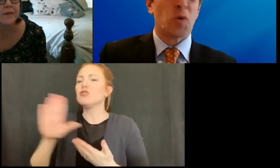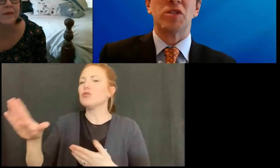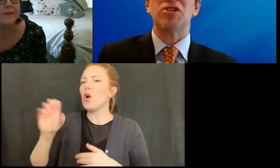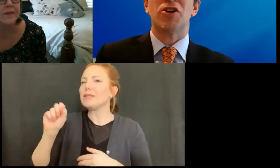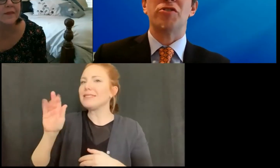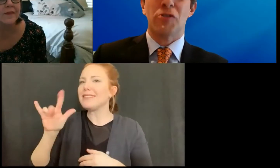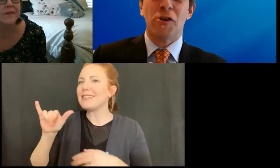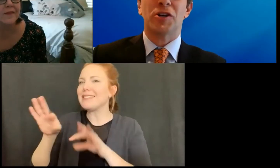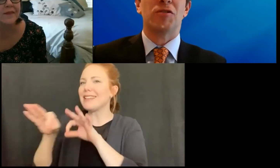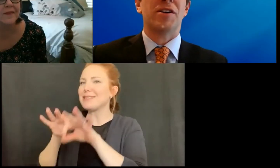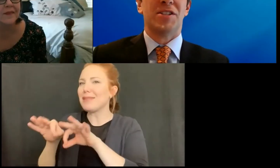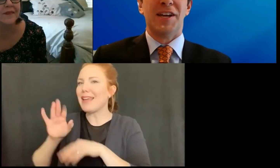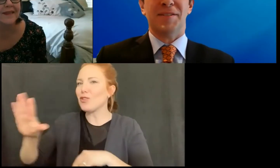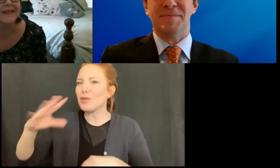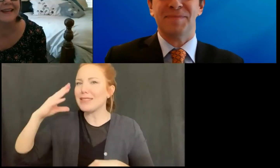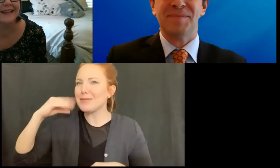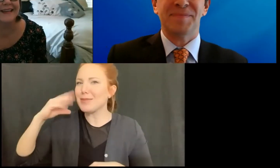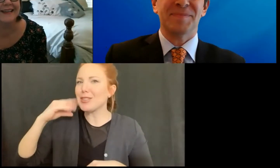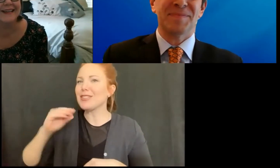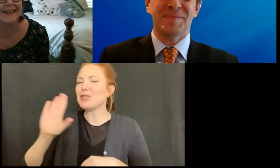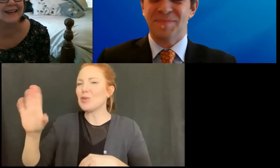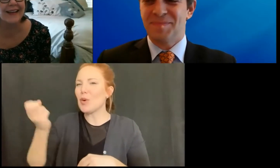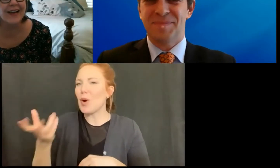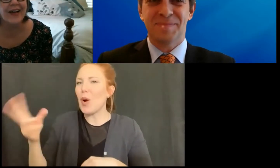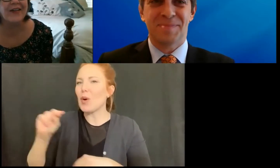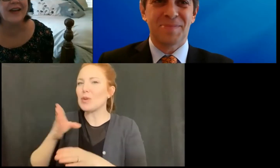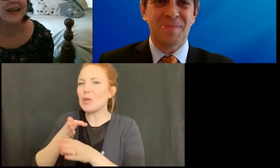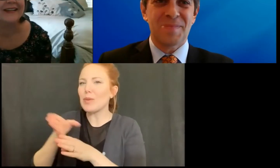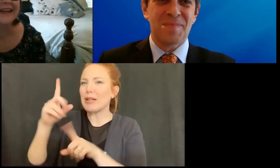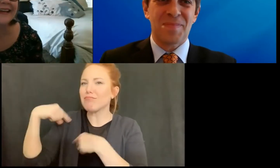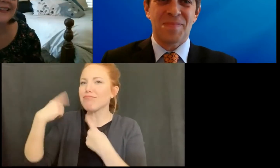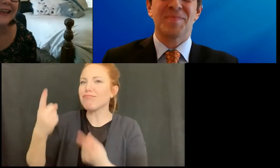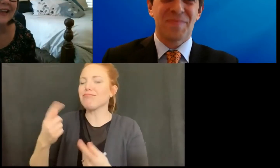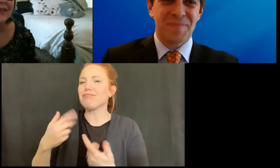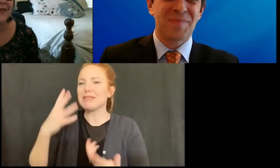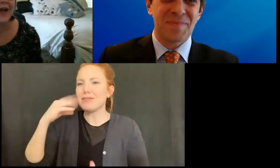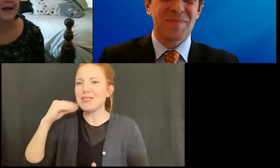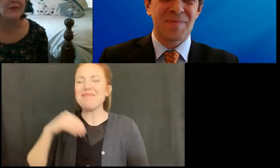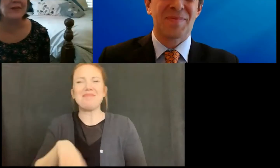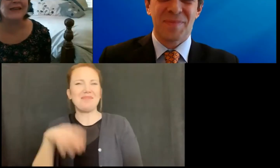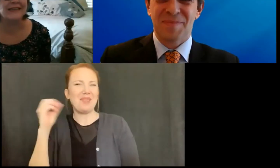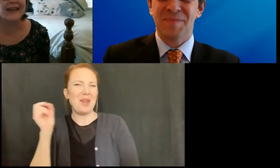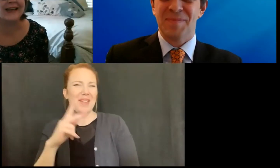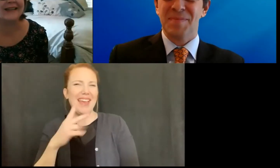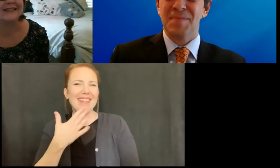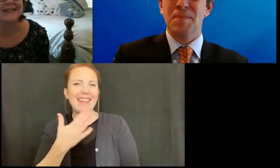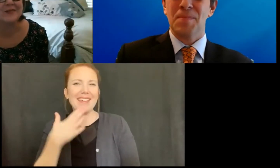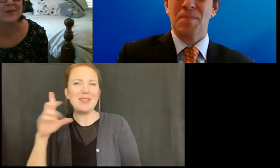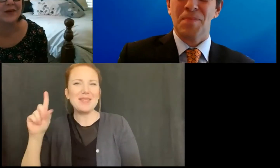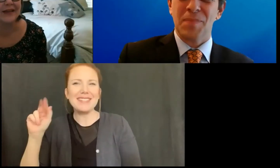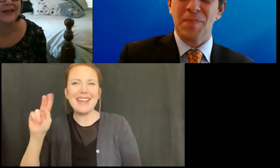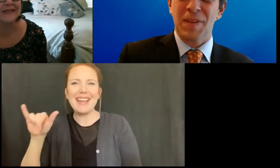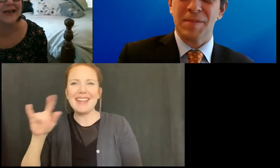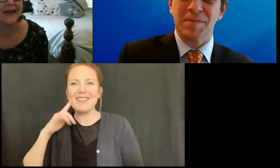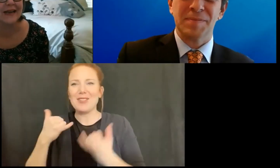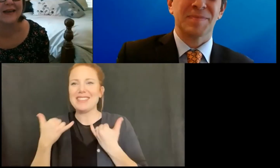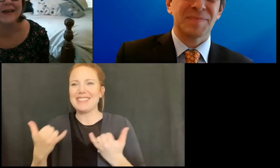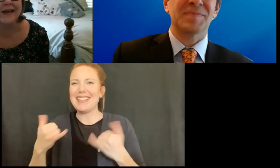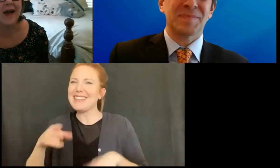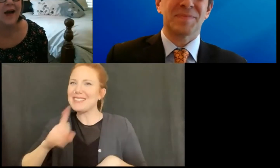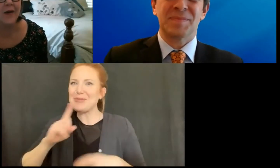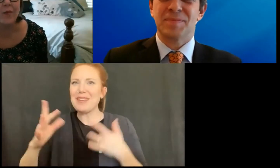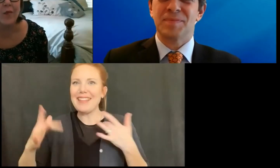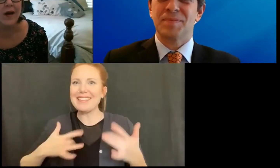the twists and turns your own career has taken. Okay, Danny, thank you for having me today. This is really